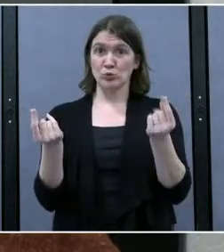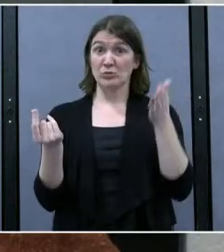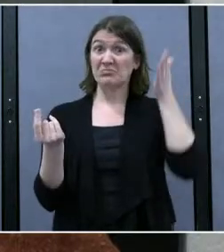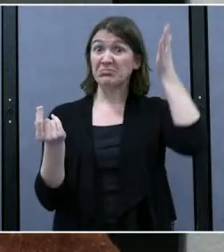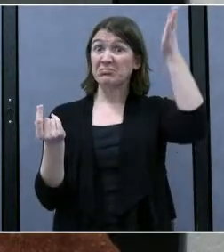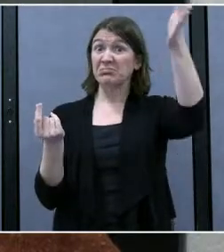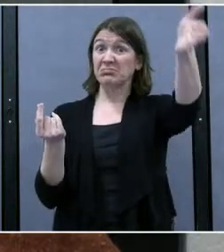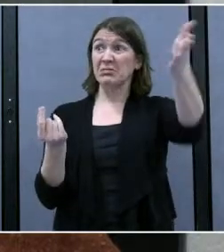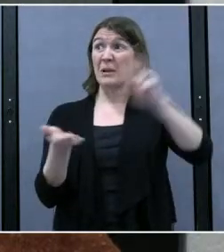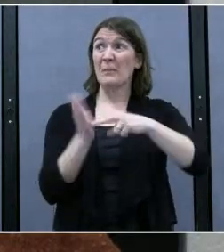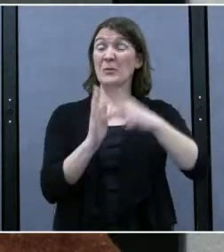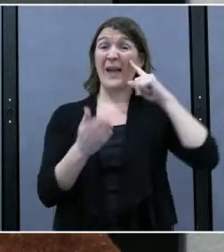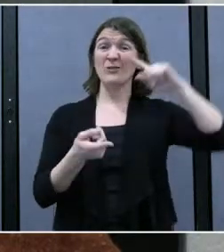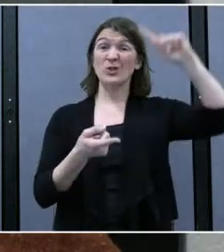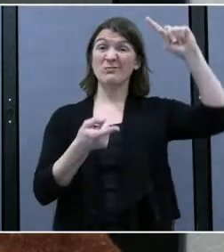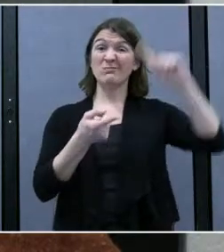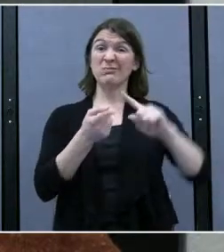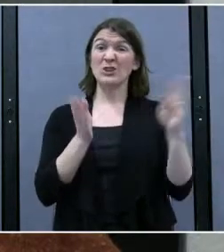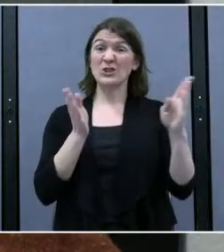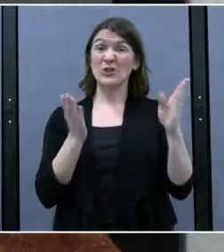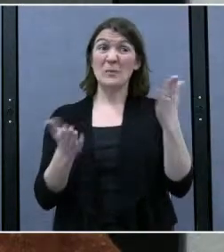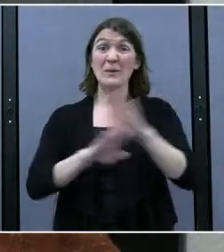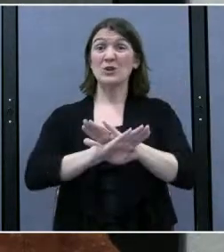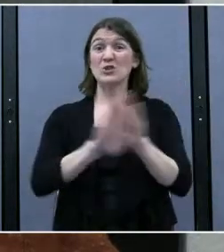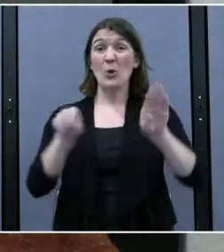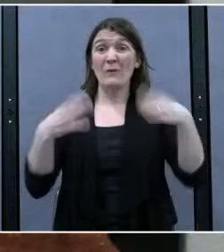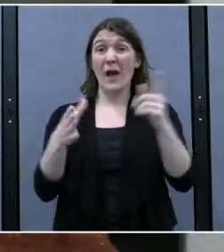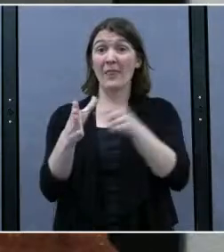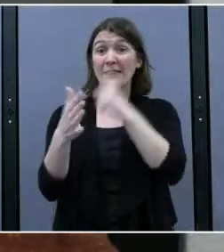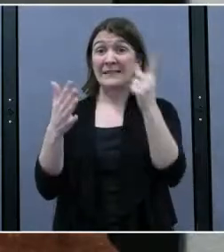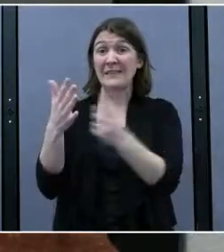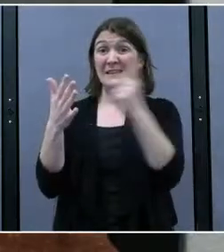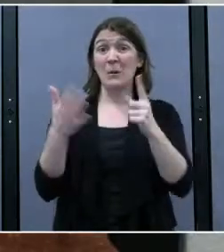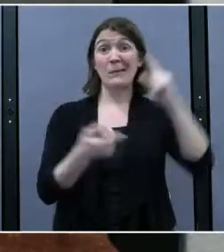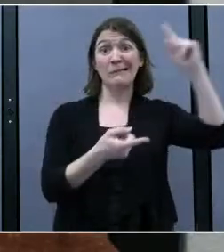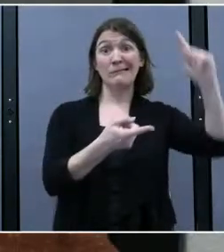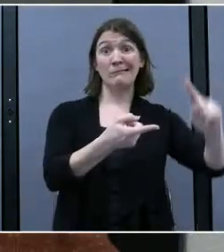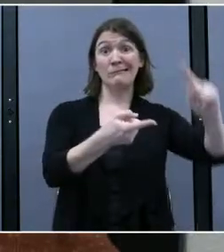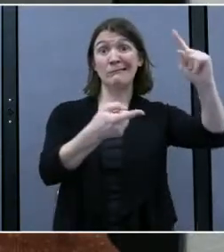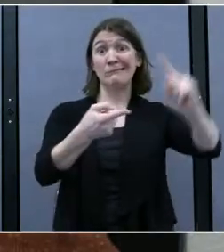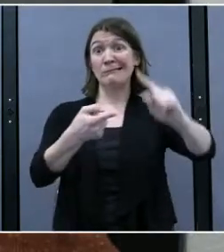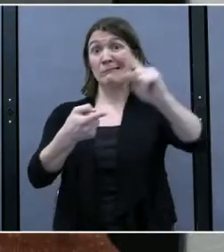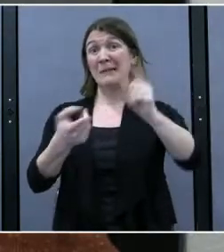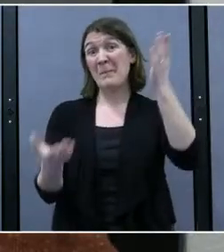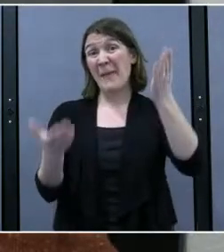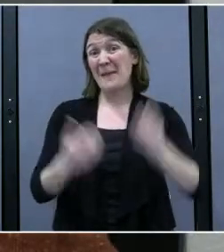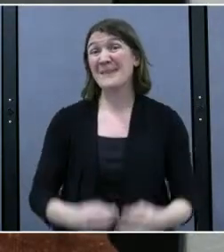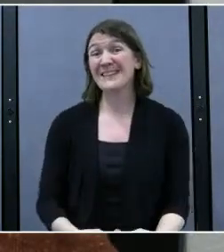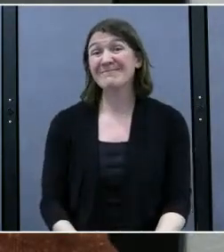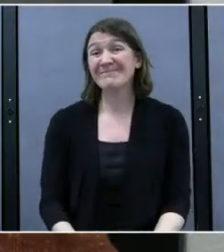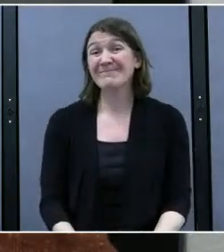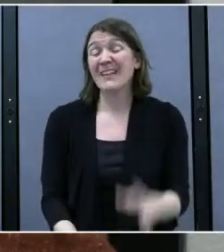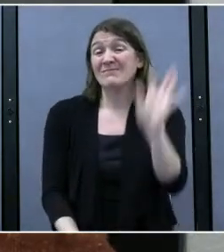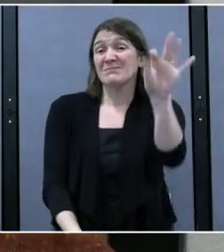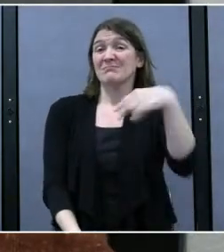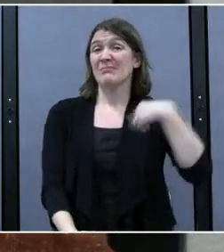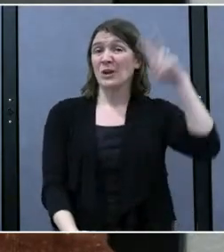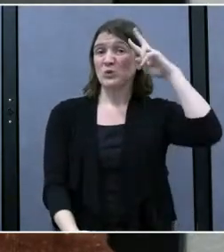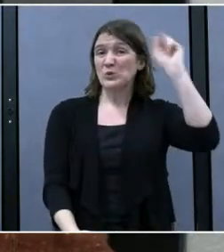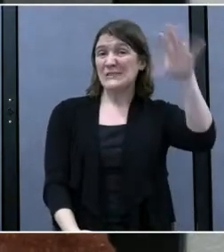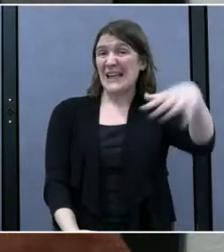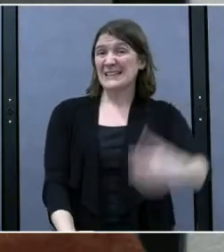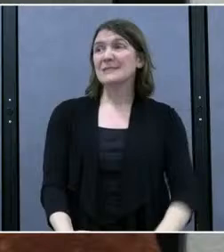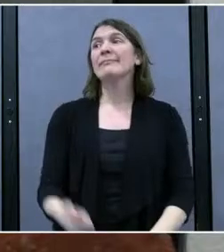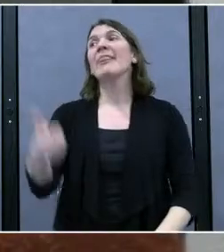of services that maybe we don't need to provide all the services that we provide right now. That's my 2 cents. Yeah,